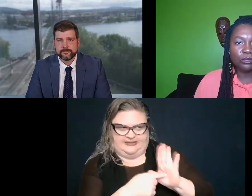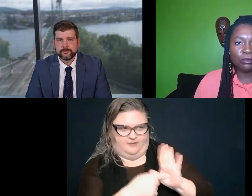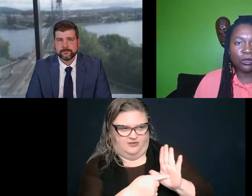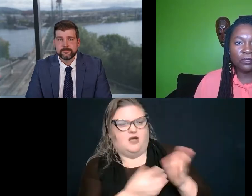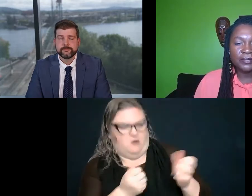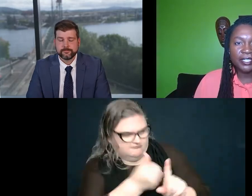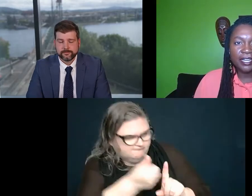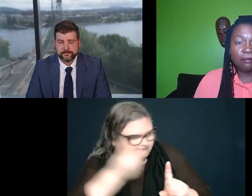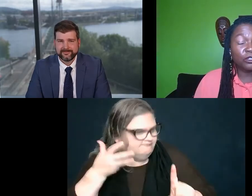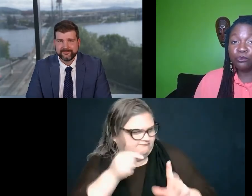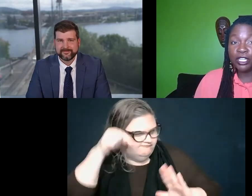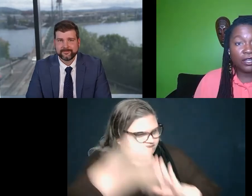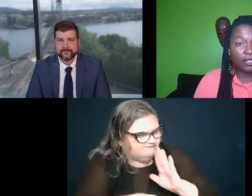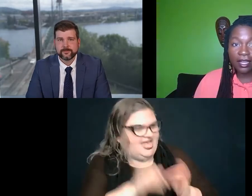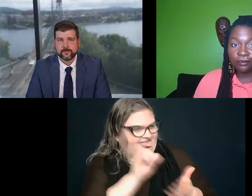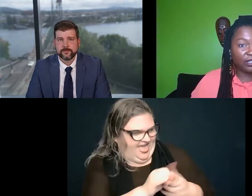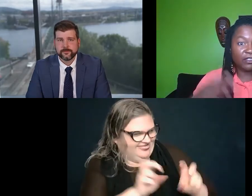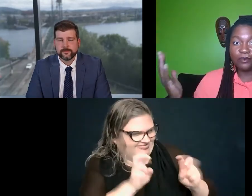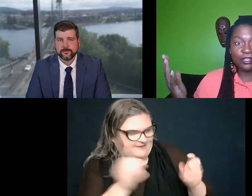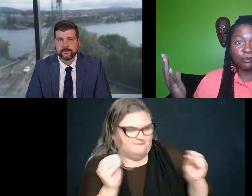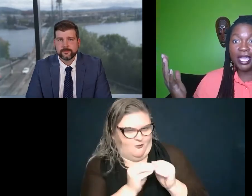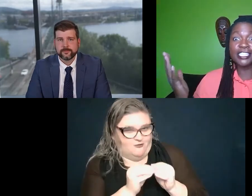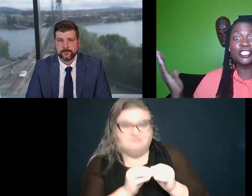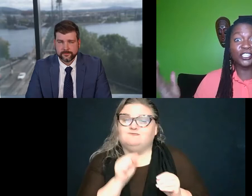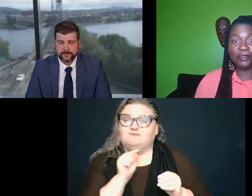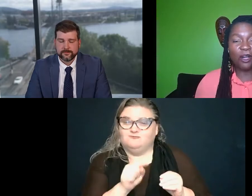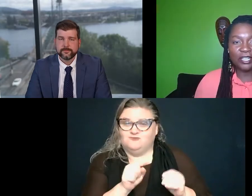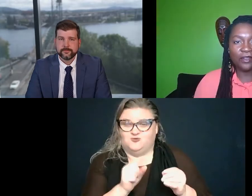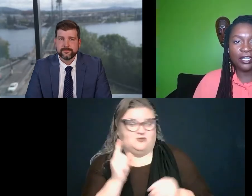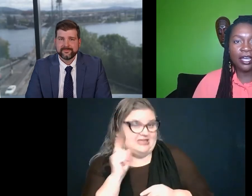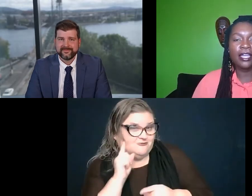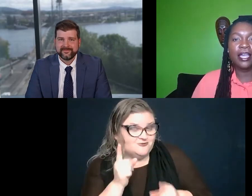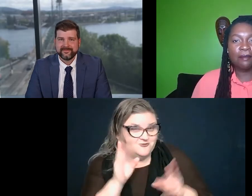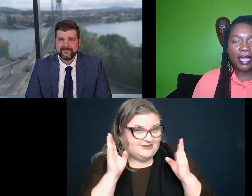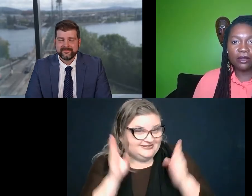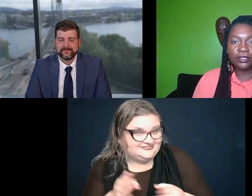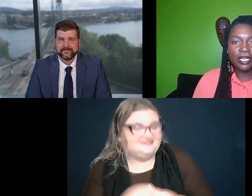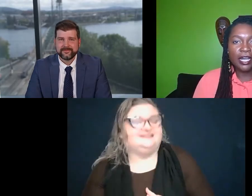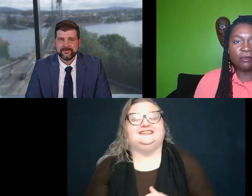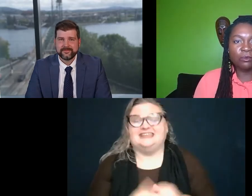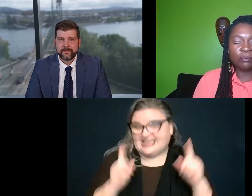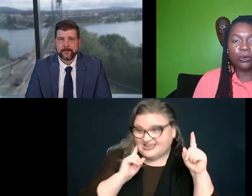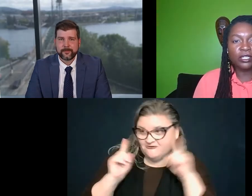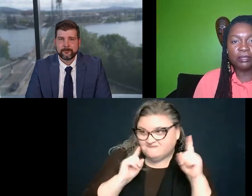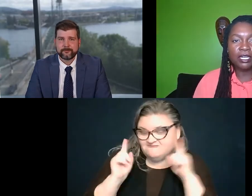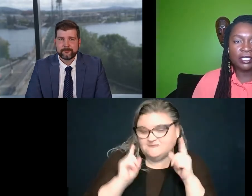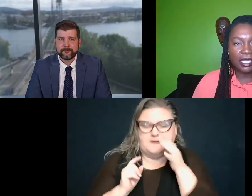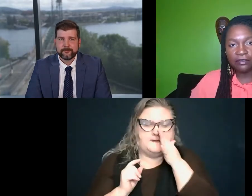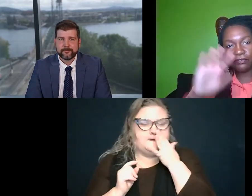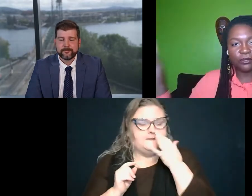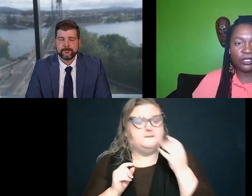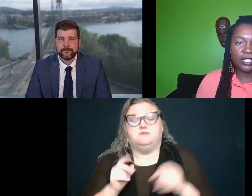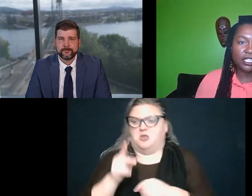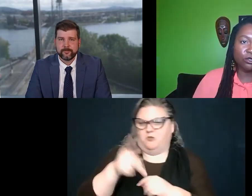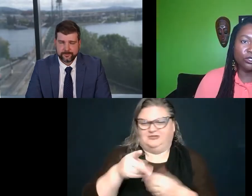like to jump into a little bit more. You've been hearing a lot. If you're paying attention, we've all been hearing a lot about Portland